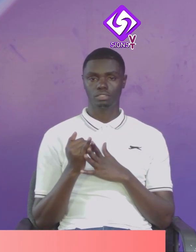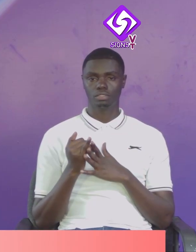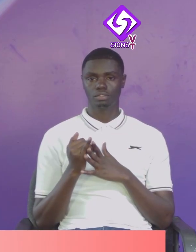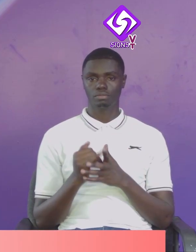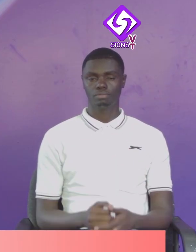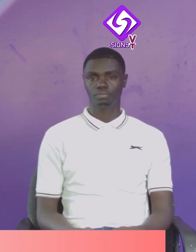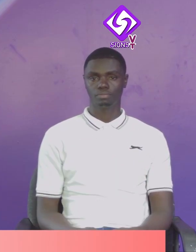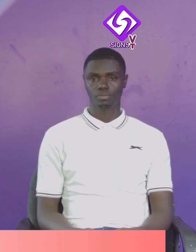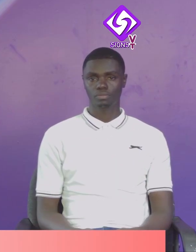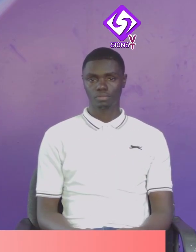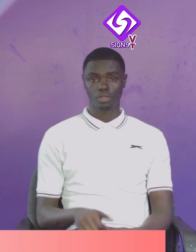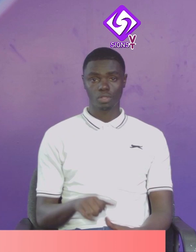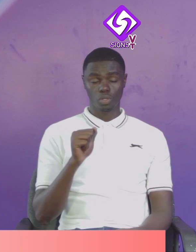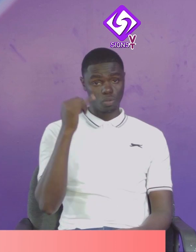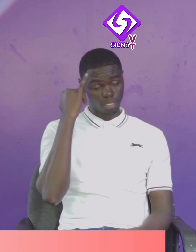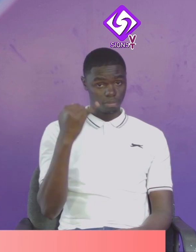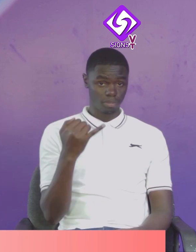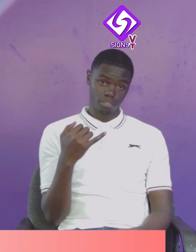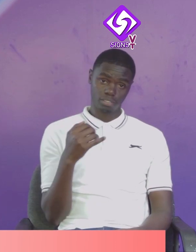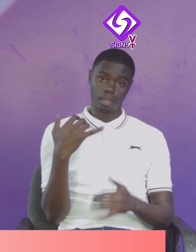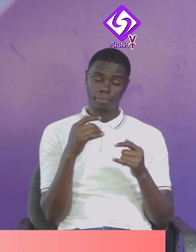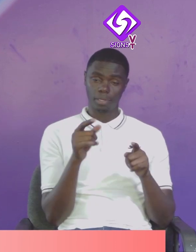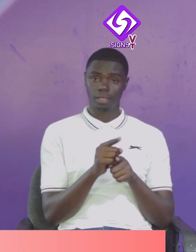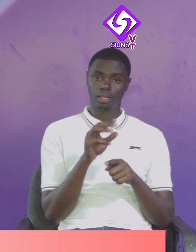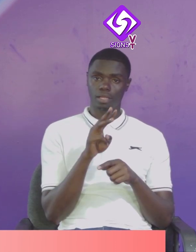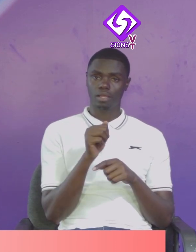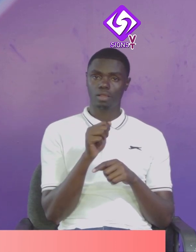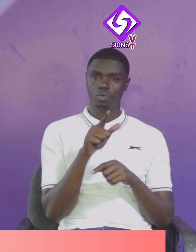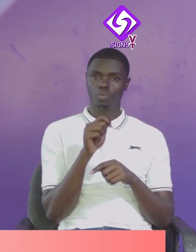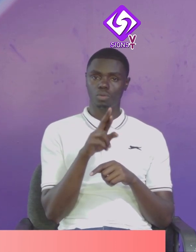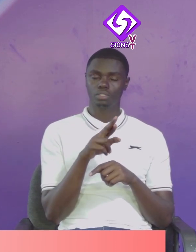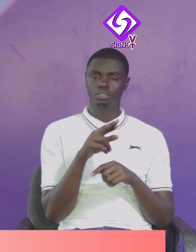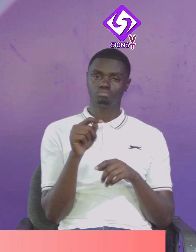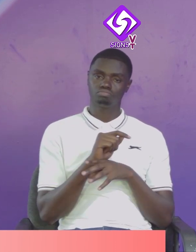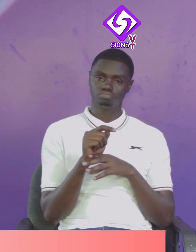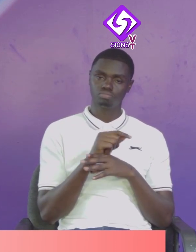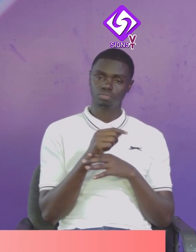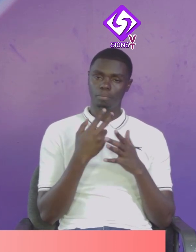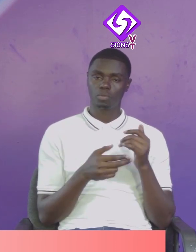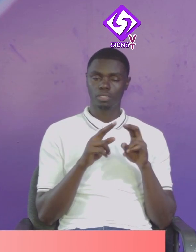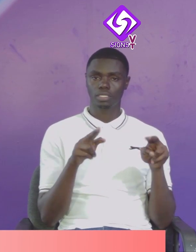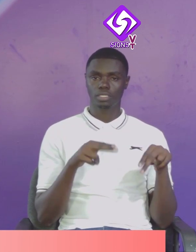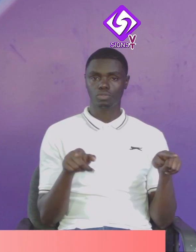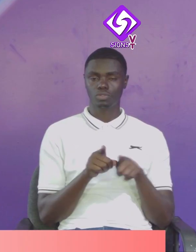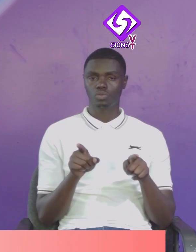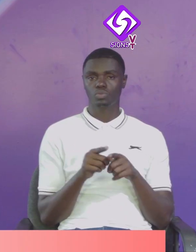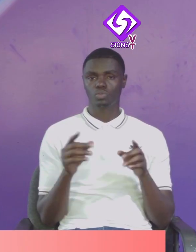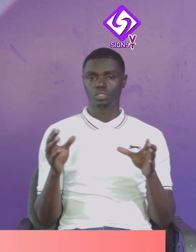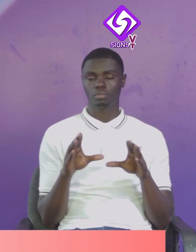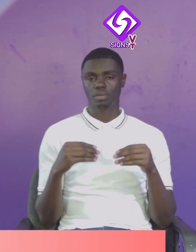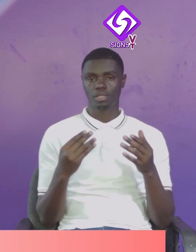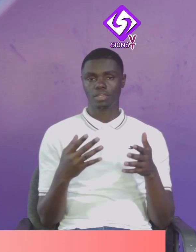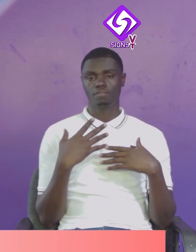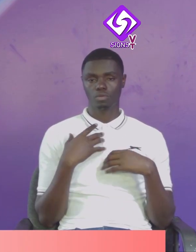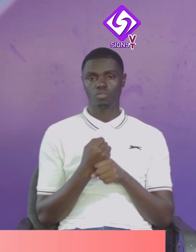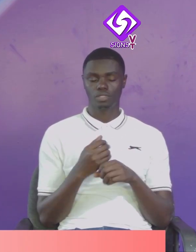can only imagine for a player like Voltamed, being on form, scoring for both international and the clubs, give him that